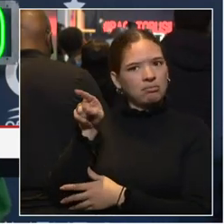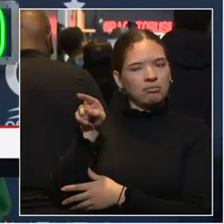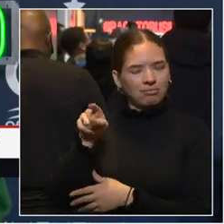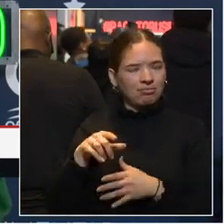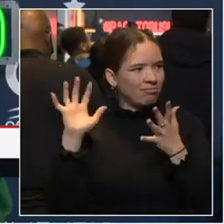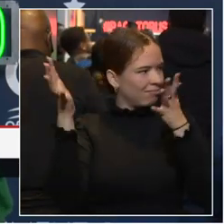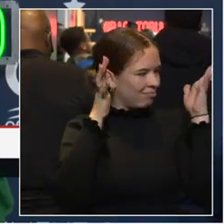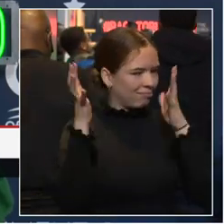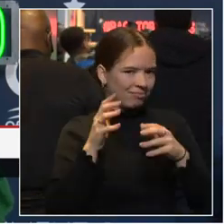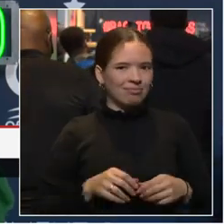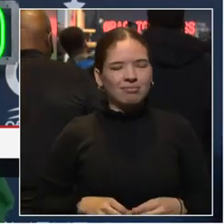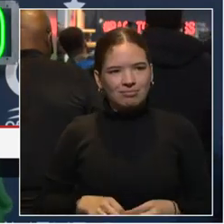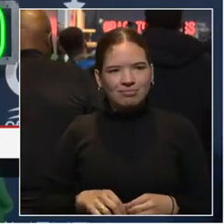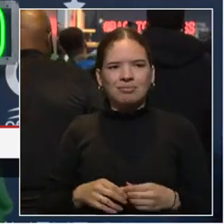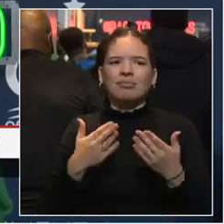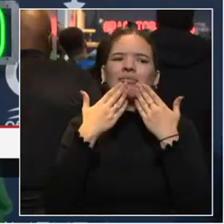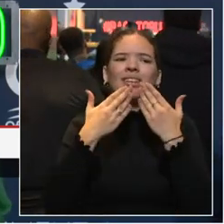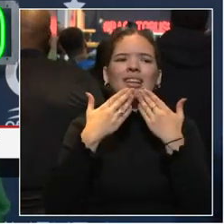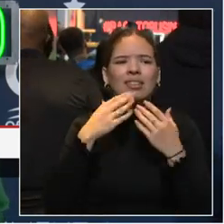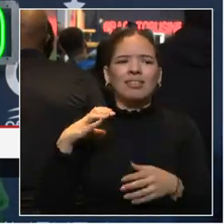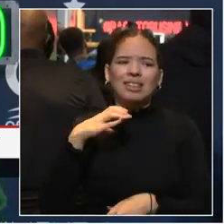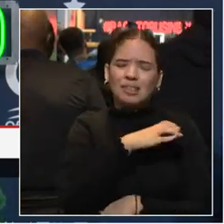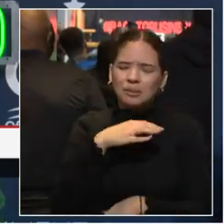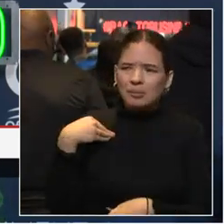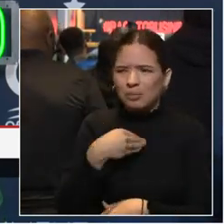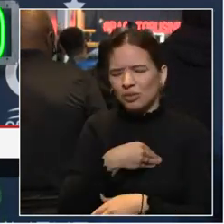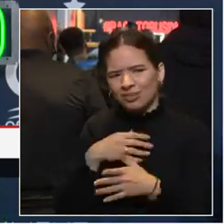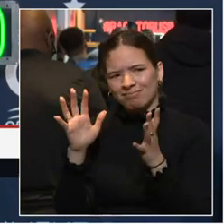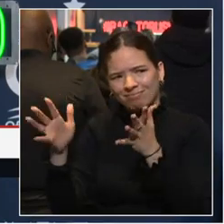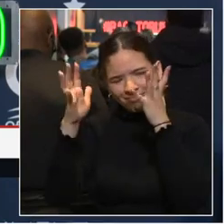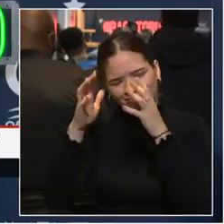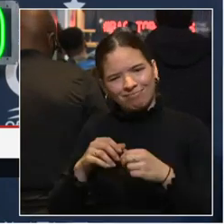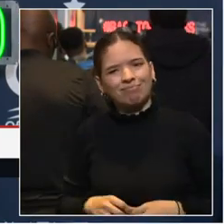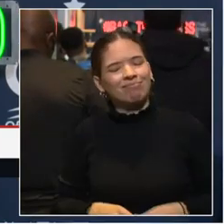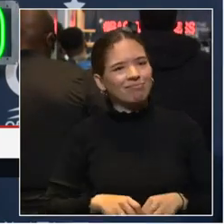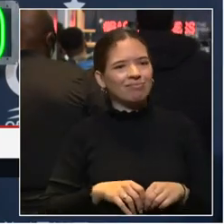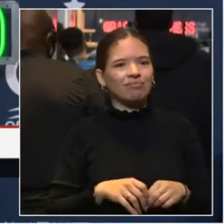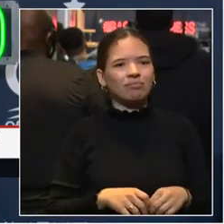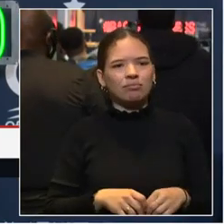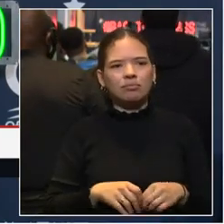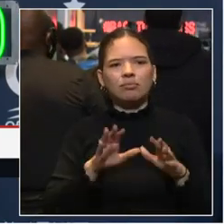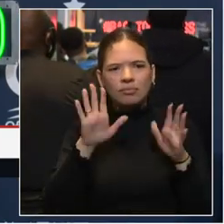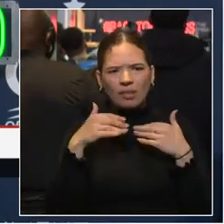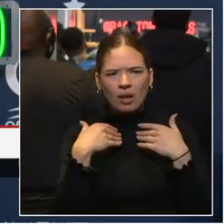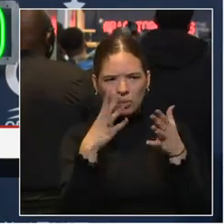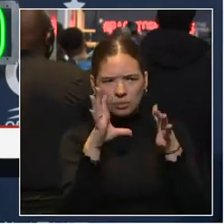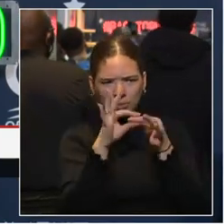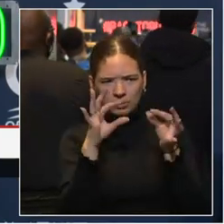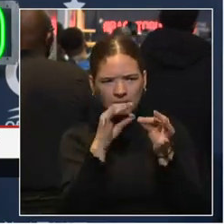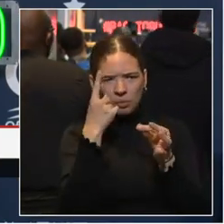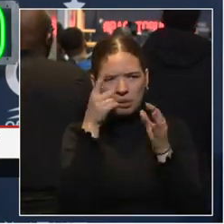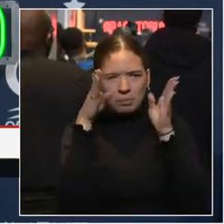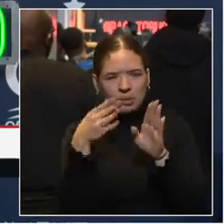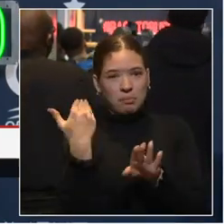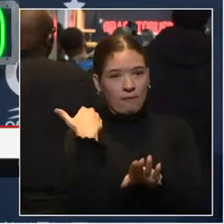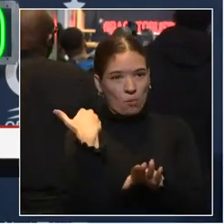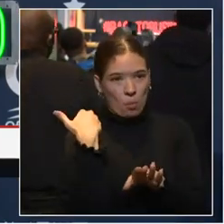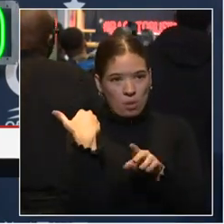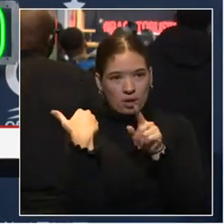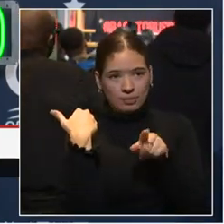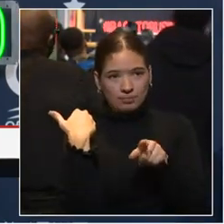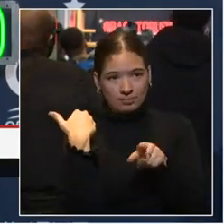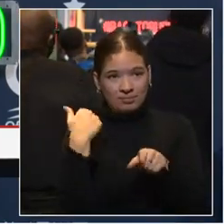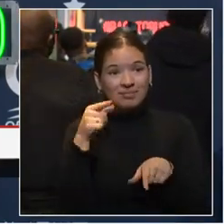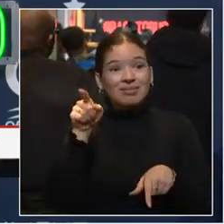thank you, at-large Councilmember Kenyon McDuffie. And then, Mayor, I forgot to mention this person, but she is on her second